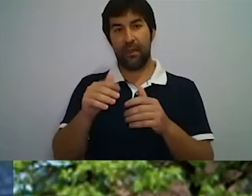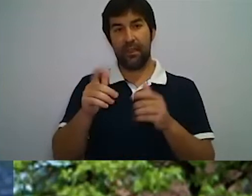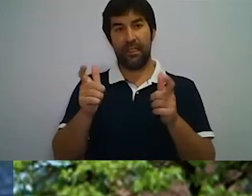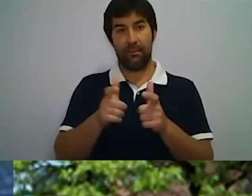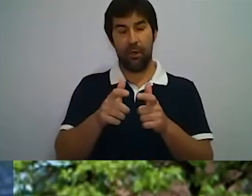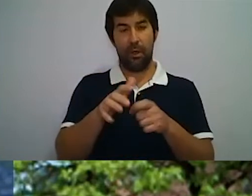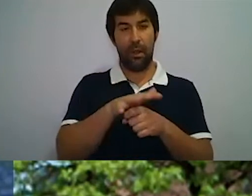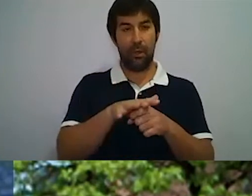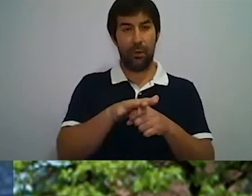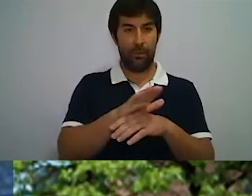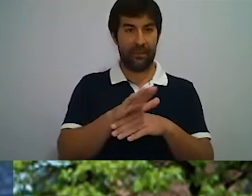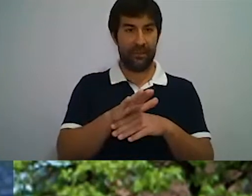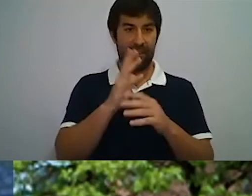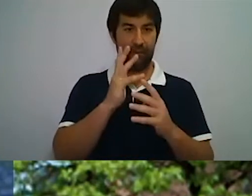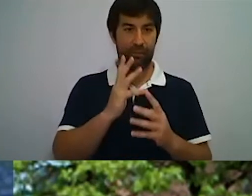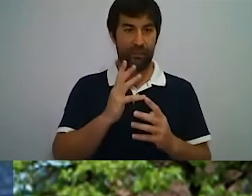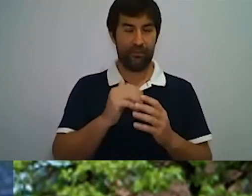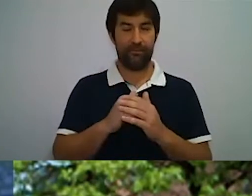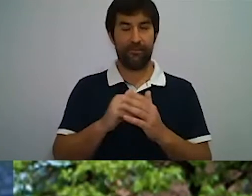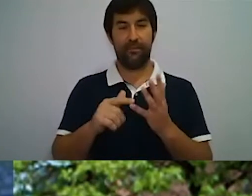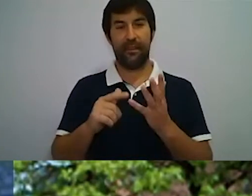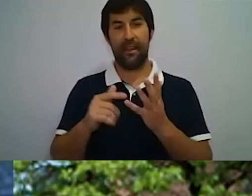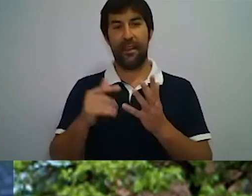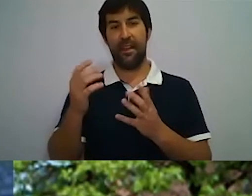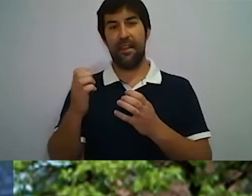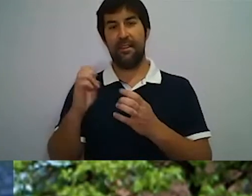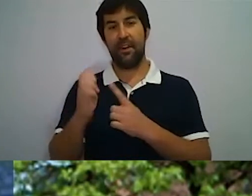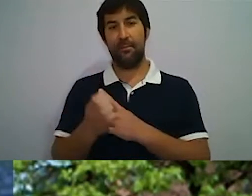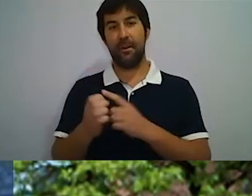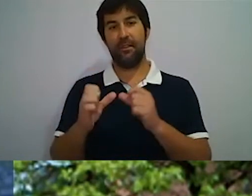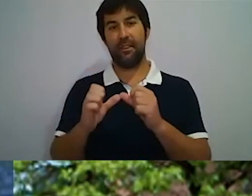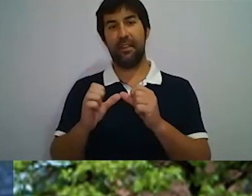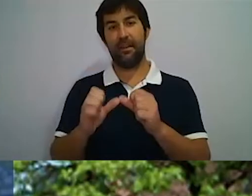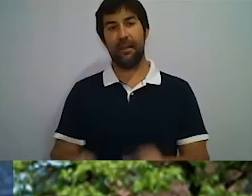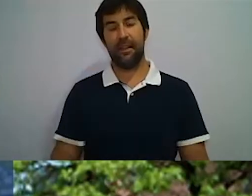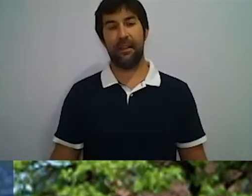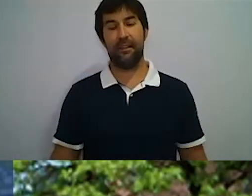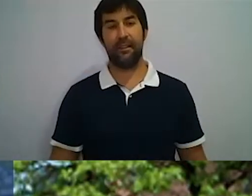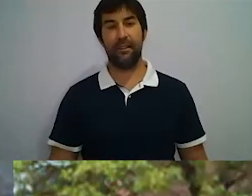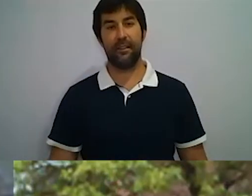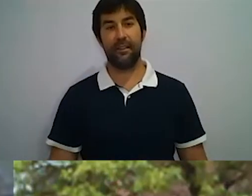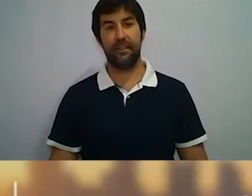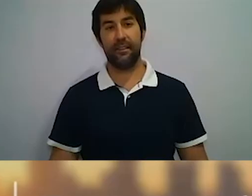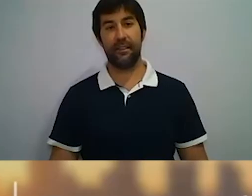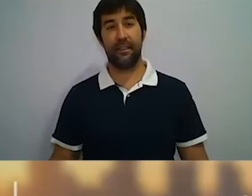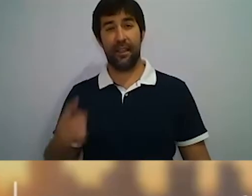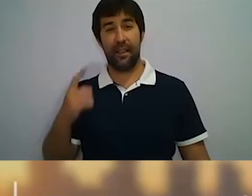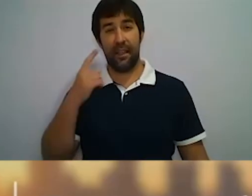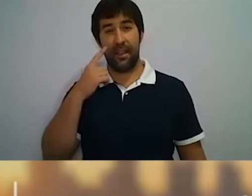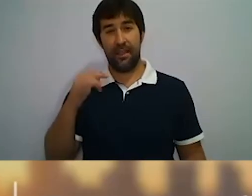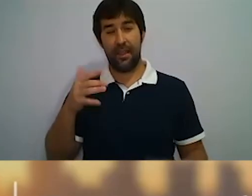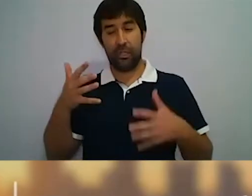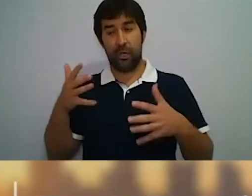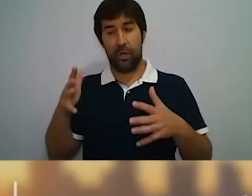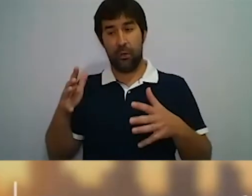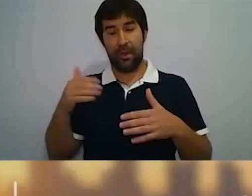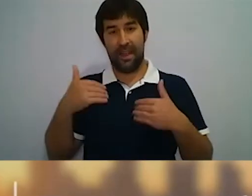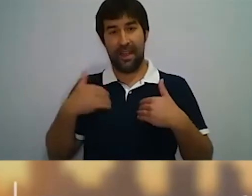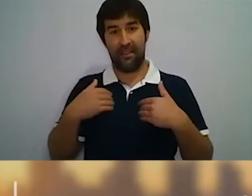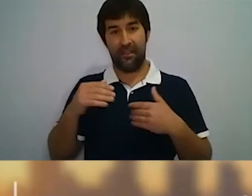really relates to the vulnerable users first and foremost, because that's who traffic calming is about. So if they are proximate